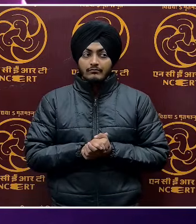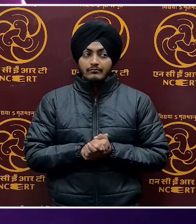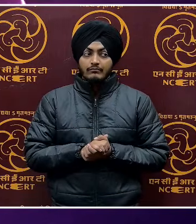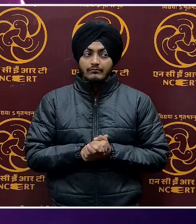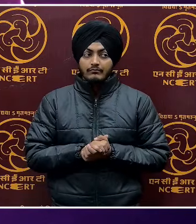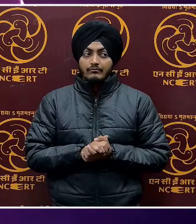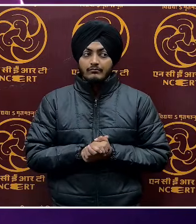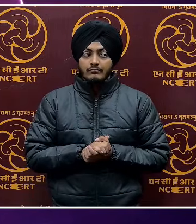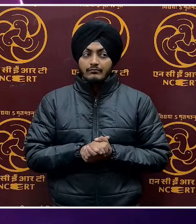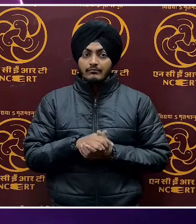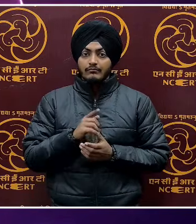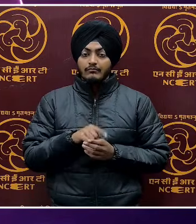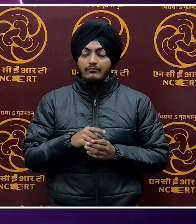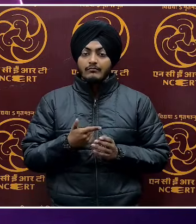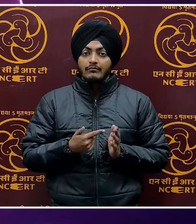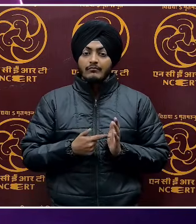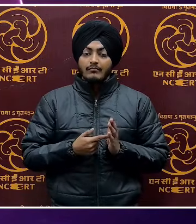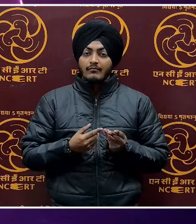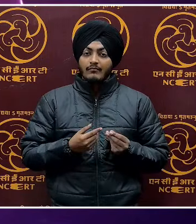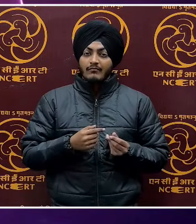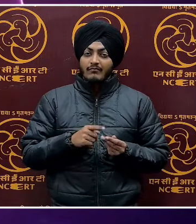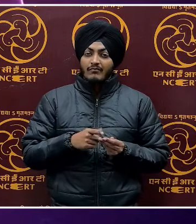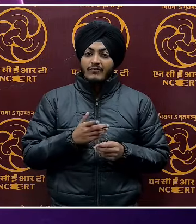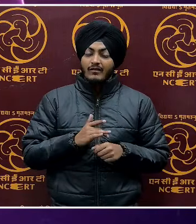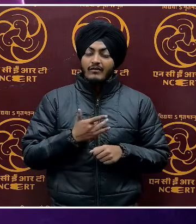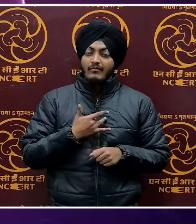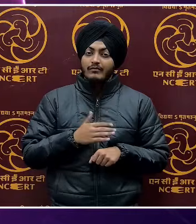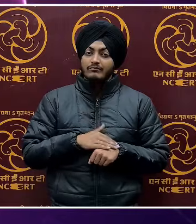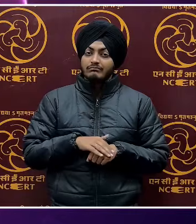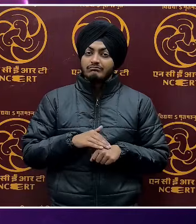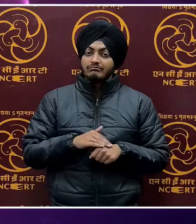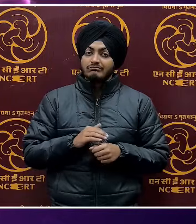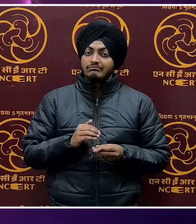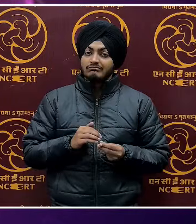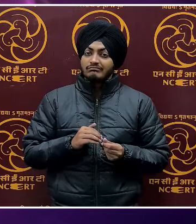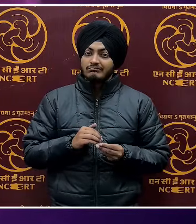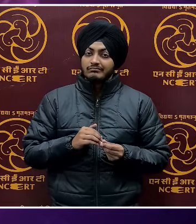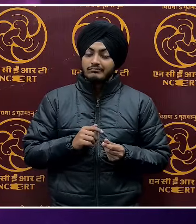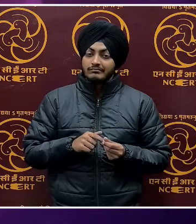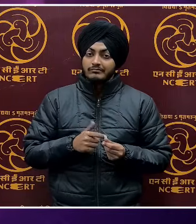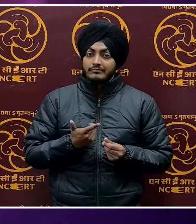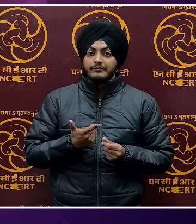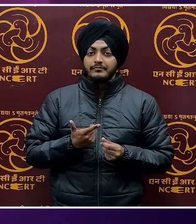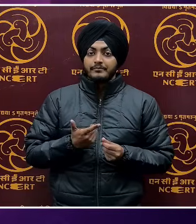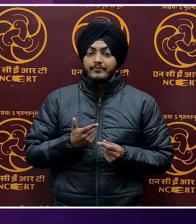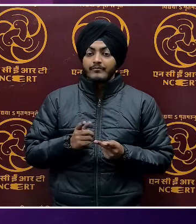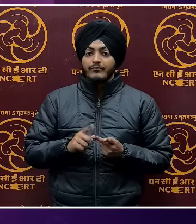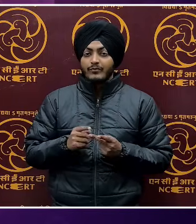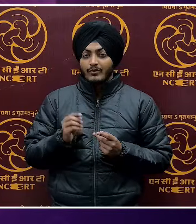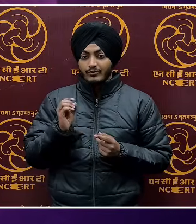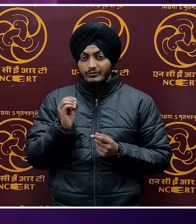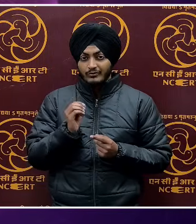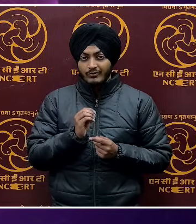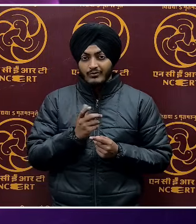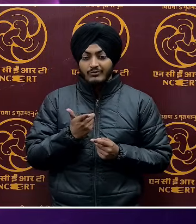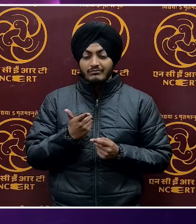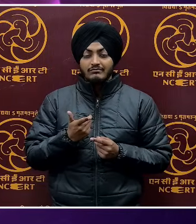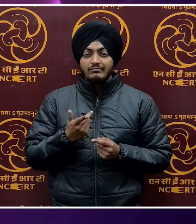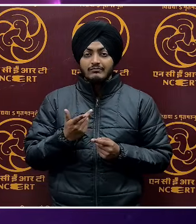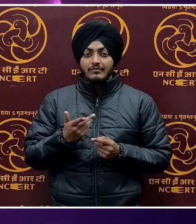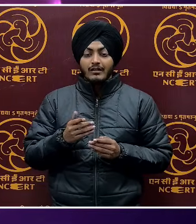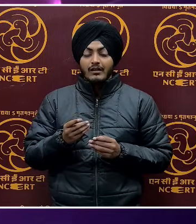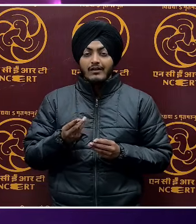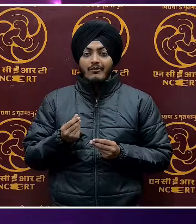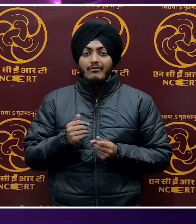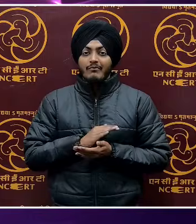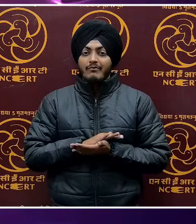of grain, it will be rough. Right, it will be rough in feeling and it will be very tiny. Dry. Okay. Yes,